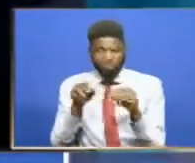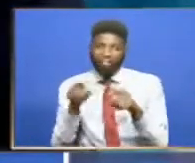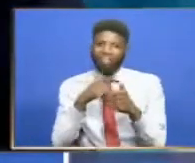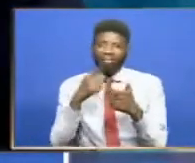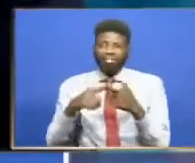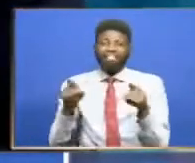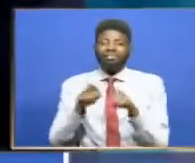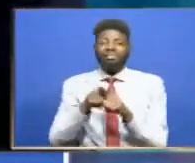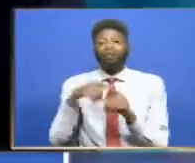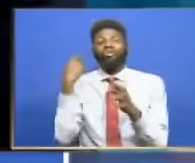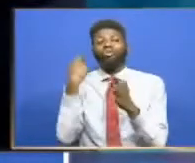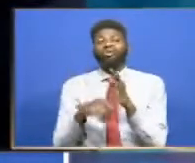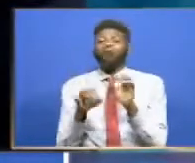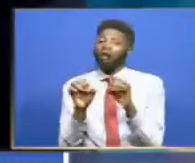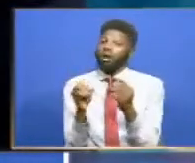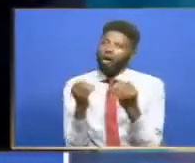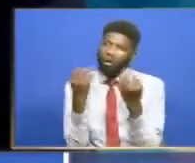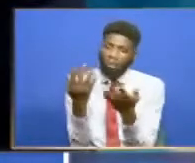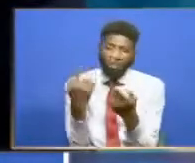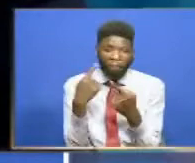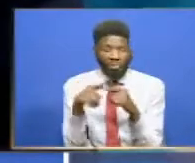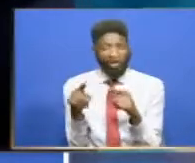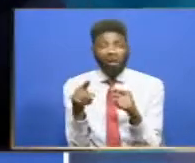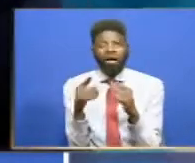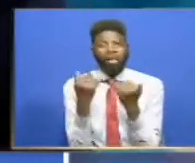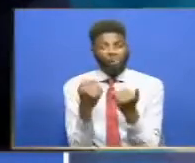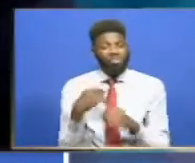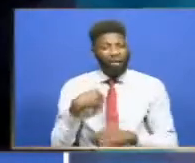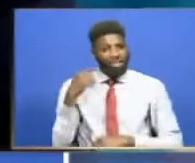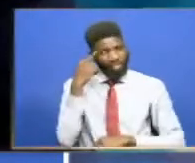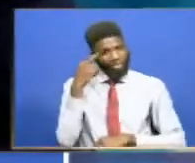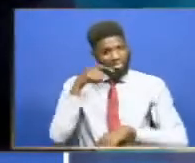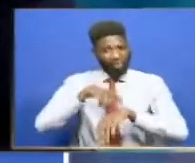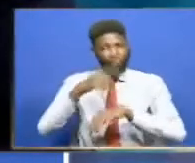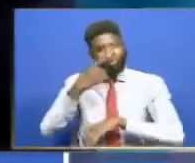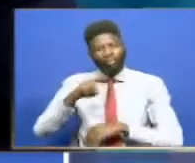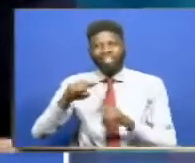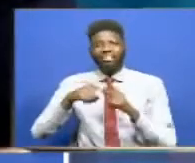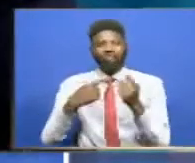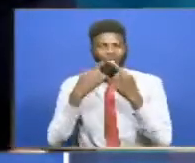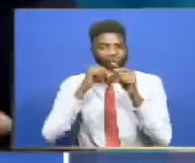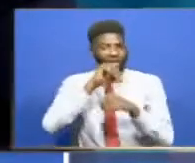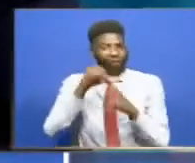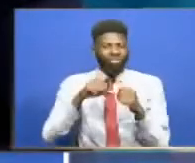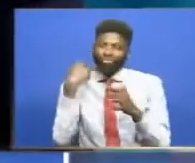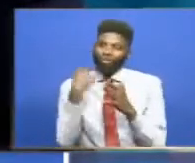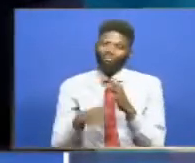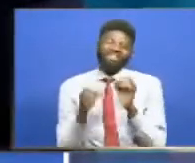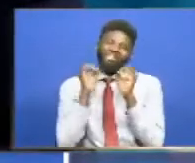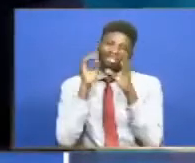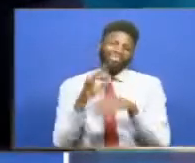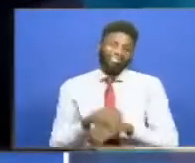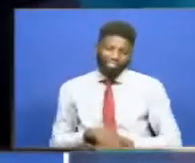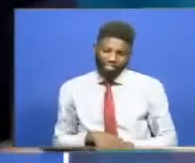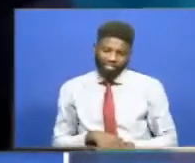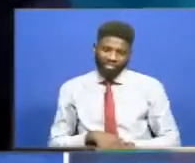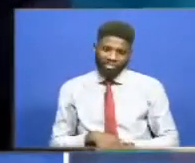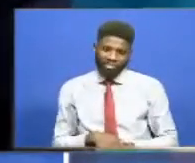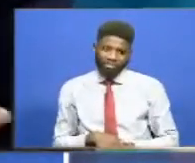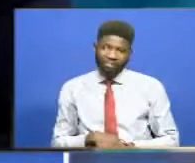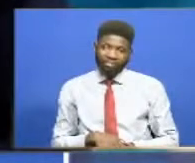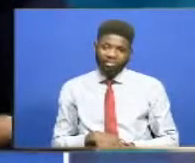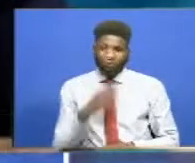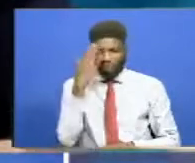costs. But I think it's not the right time to start talking about costs because it's when it's